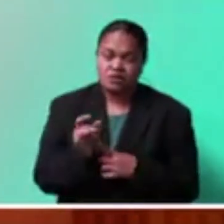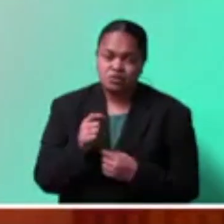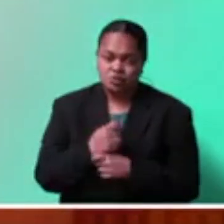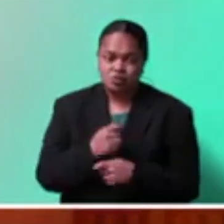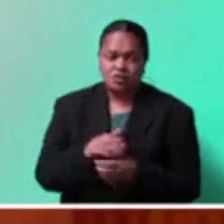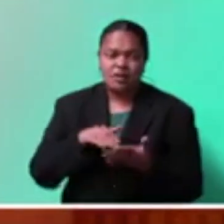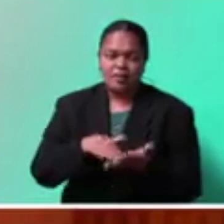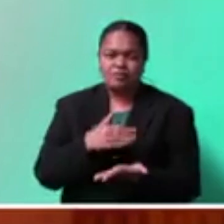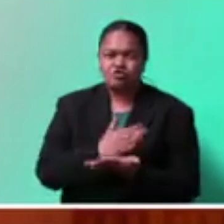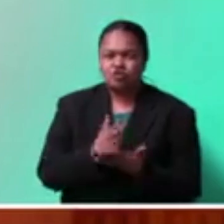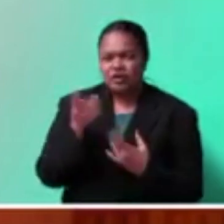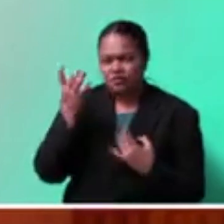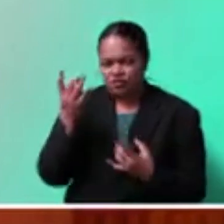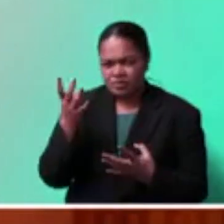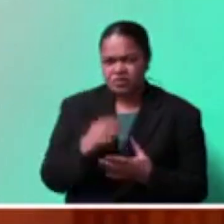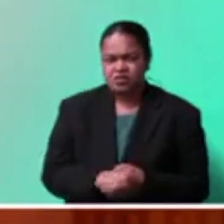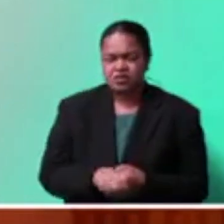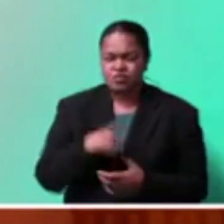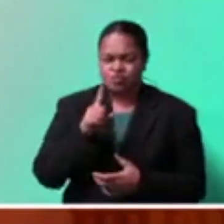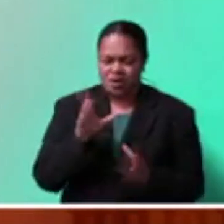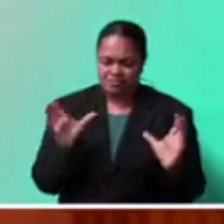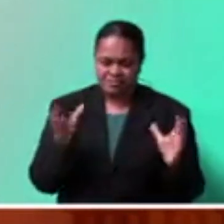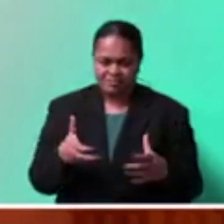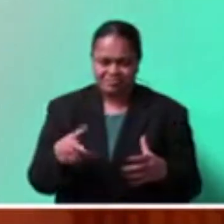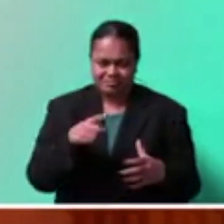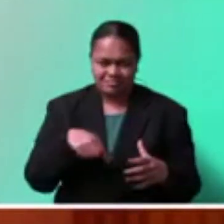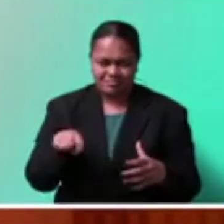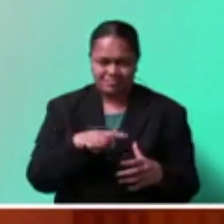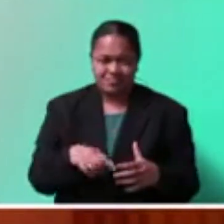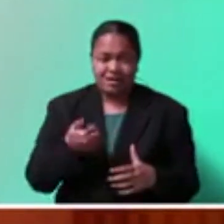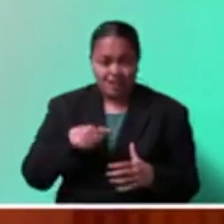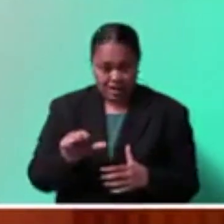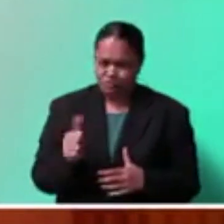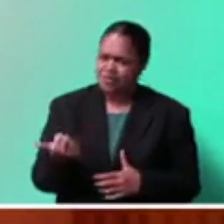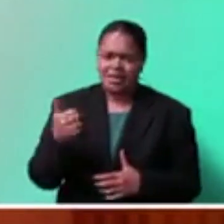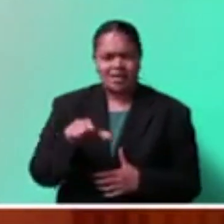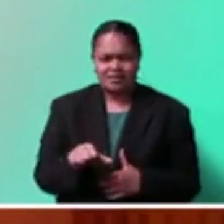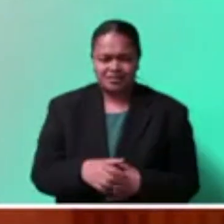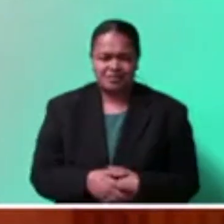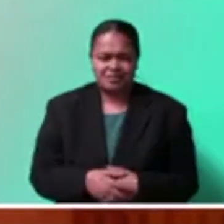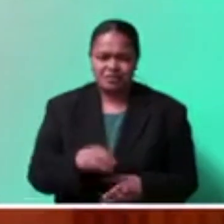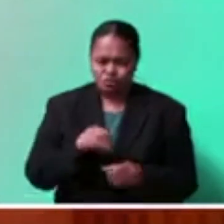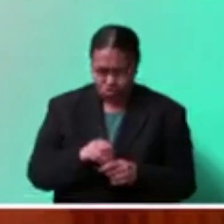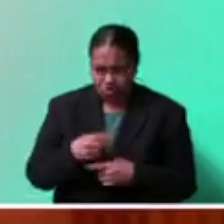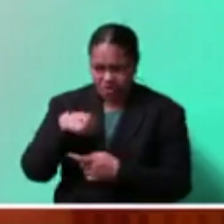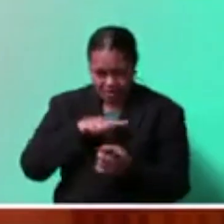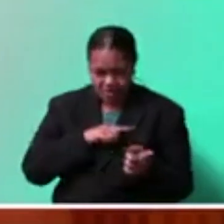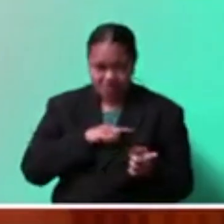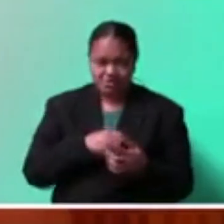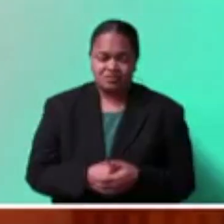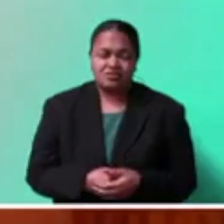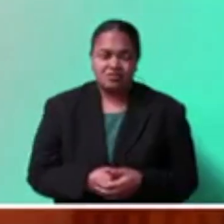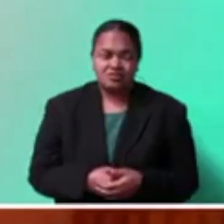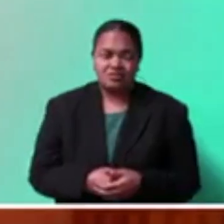us share information in one place. It allows anyone, even including us here in the House, to